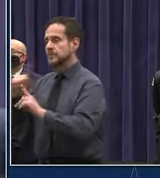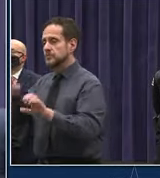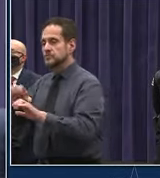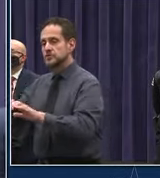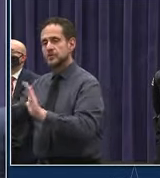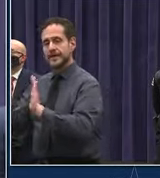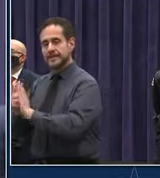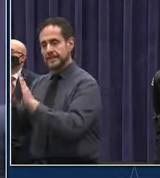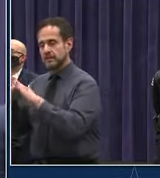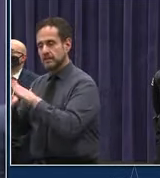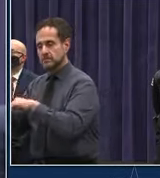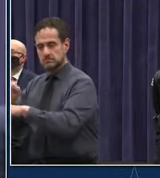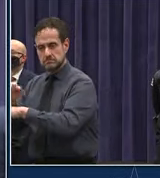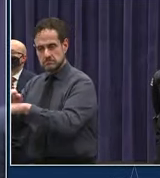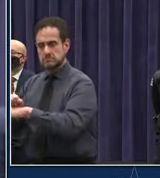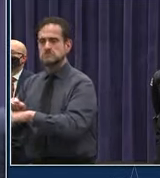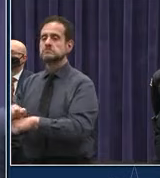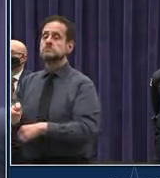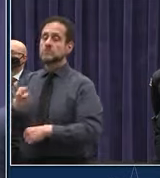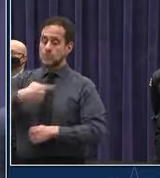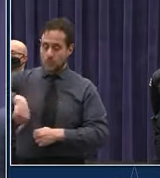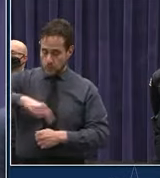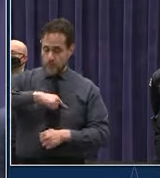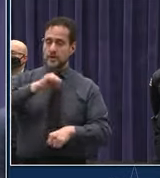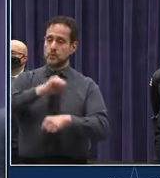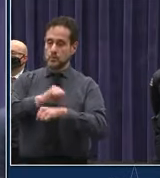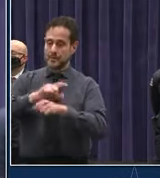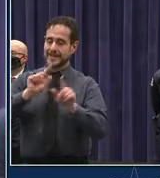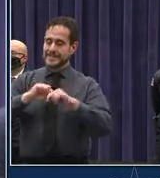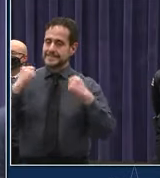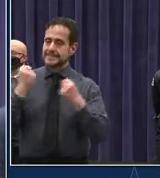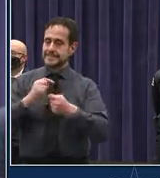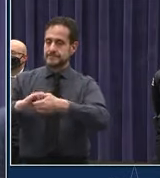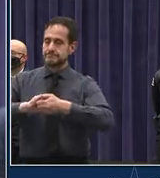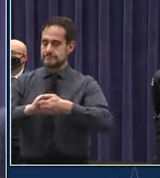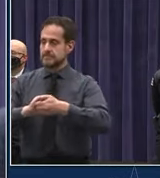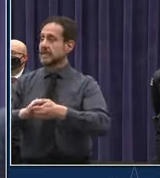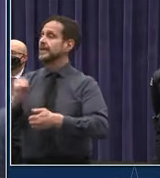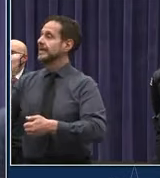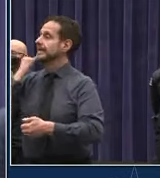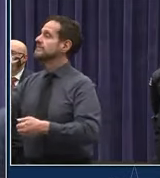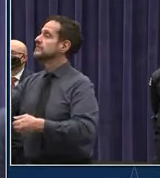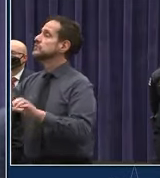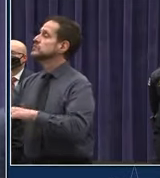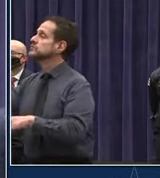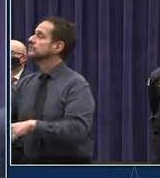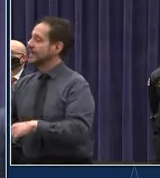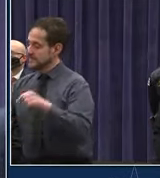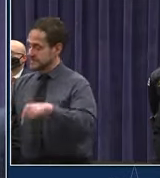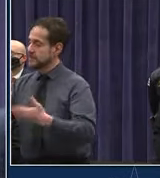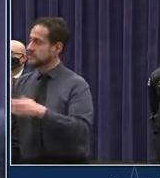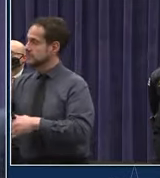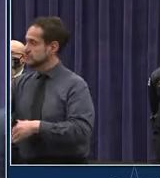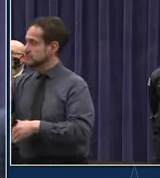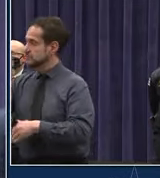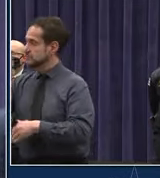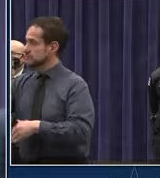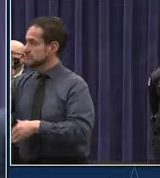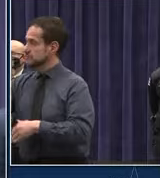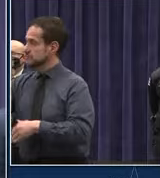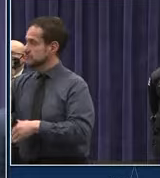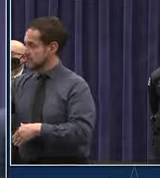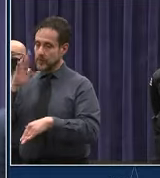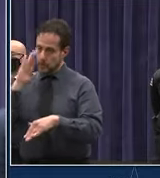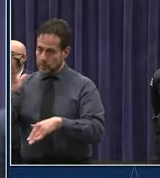ways, so should we. We have behind the scenes, but I think the public aspect